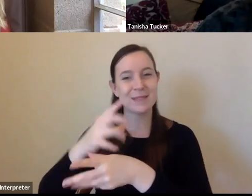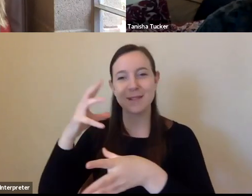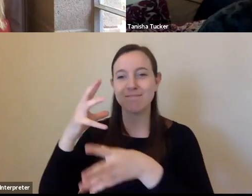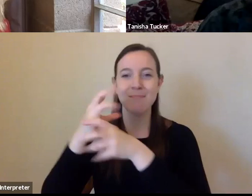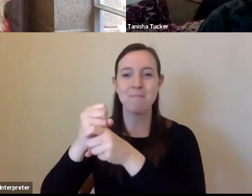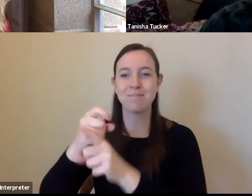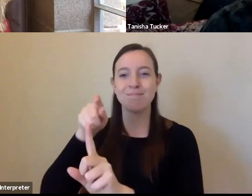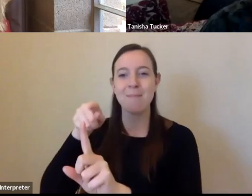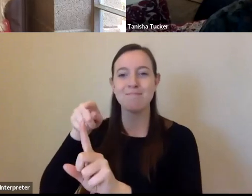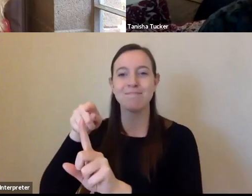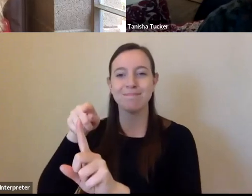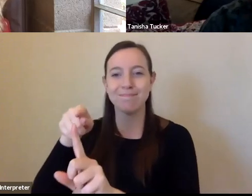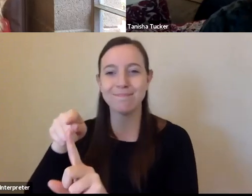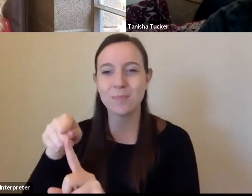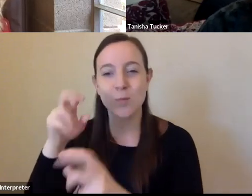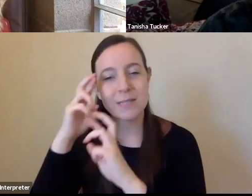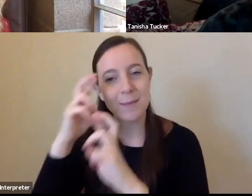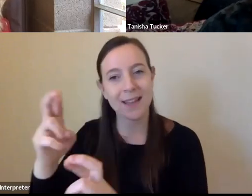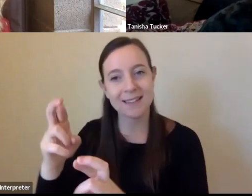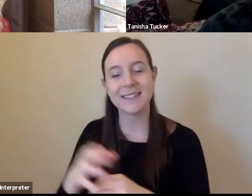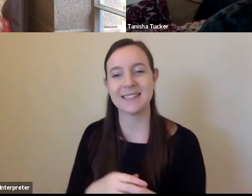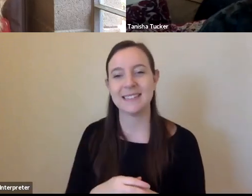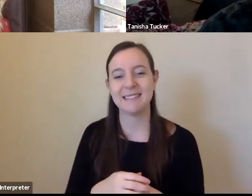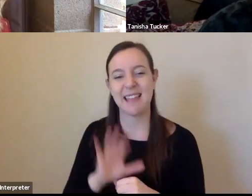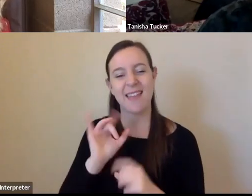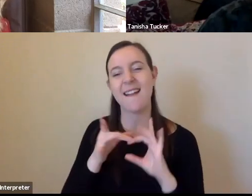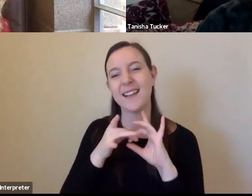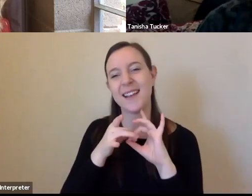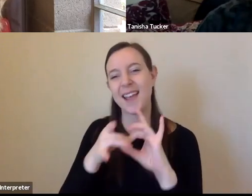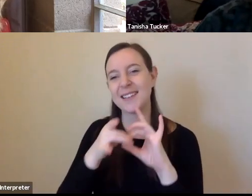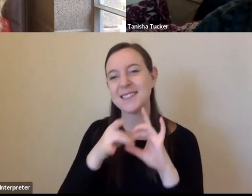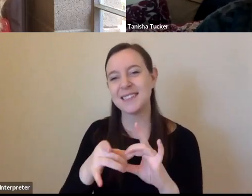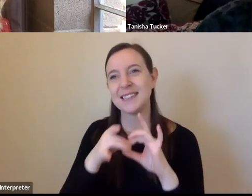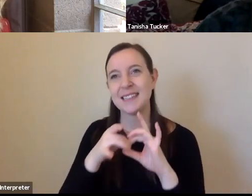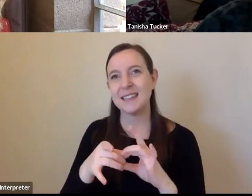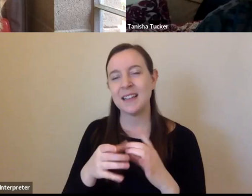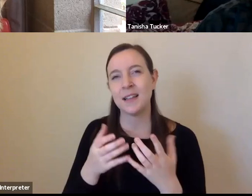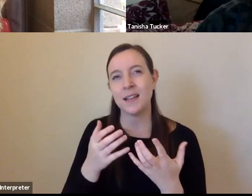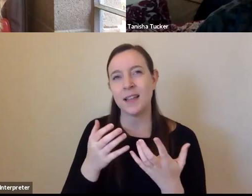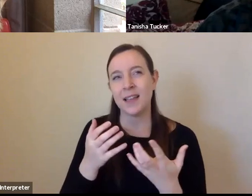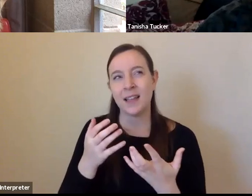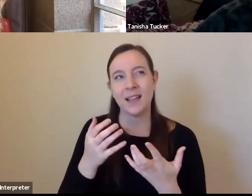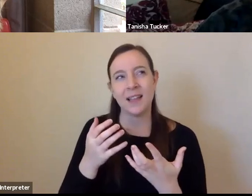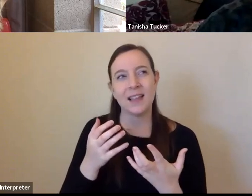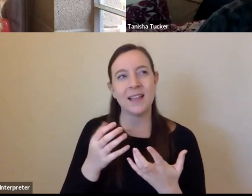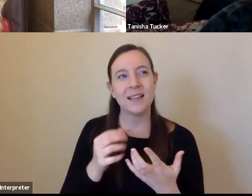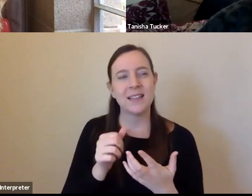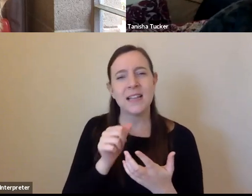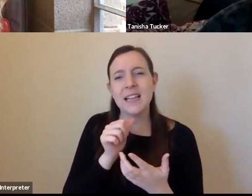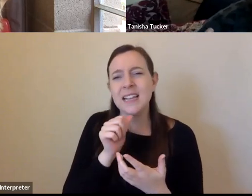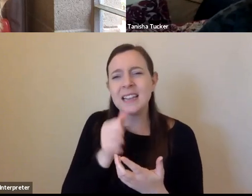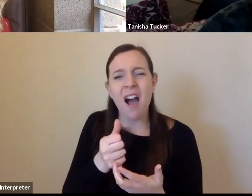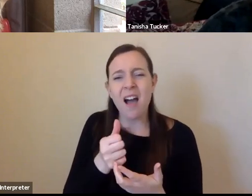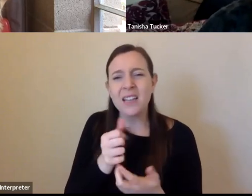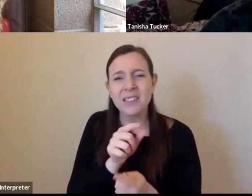that respect, having that connection, and and it shouldn't be just tribal. It should be us